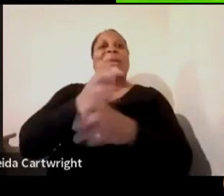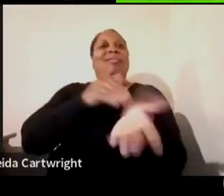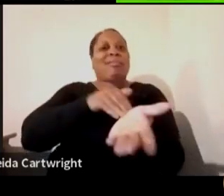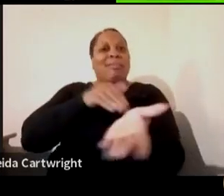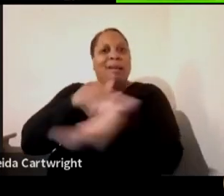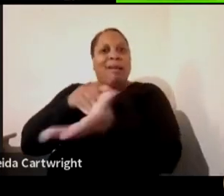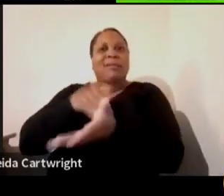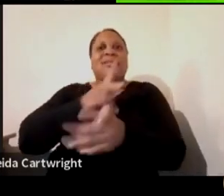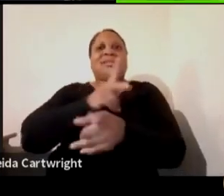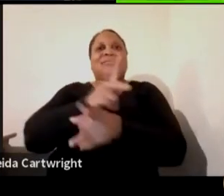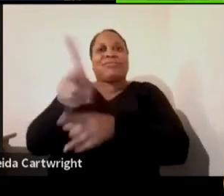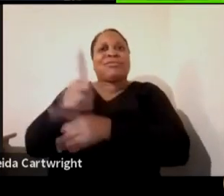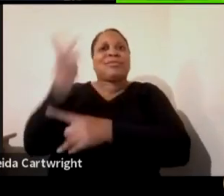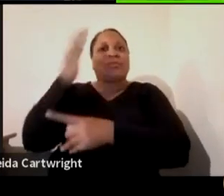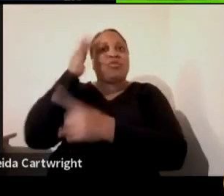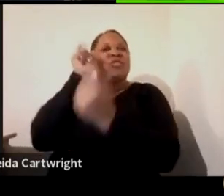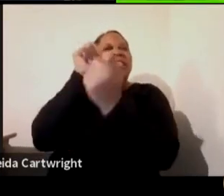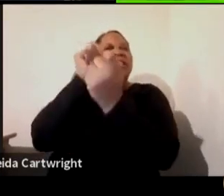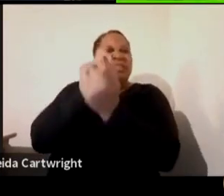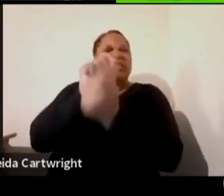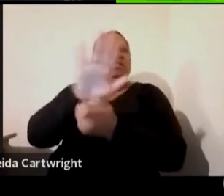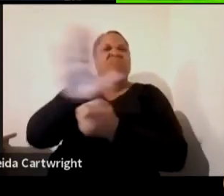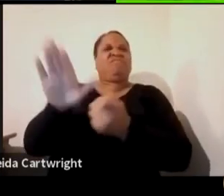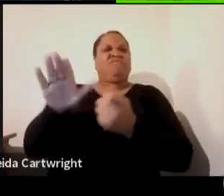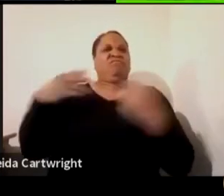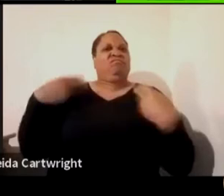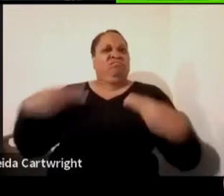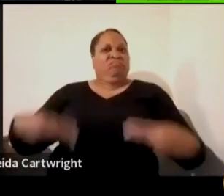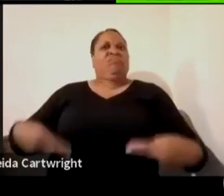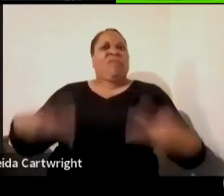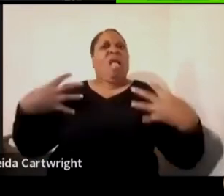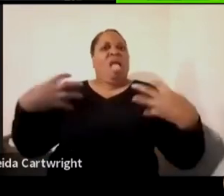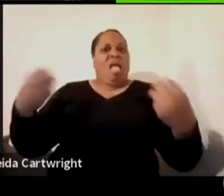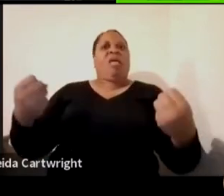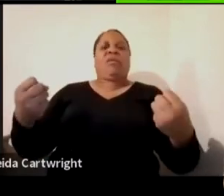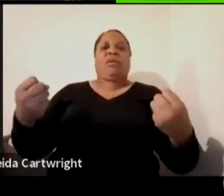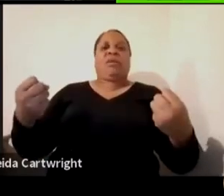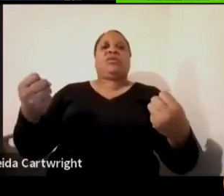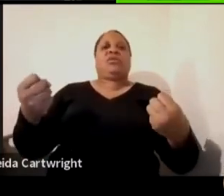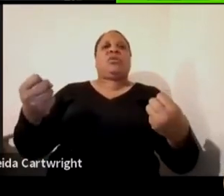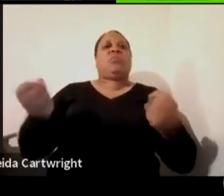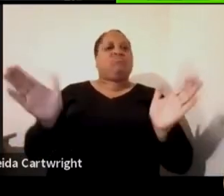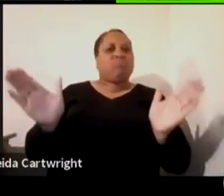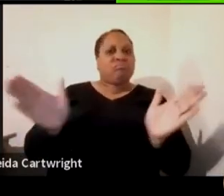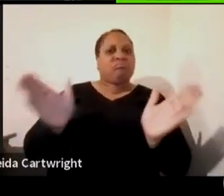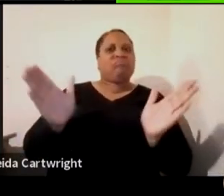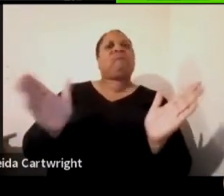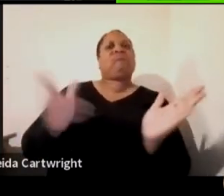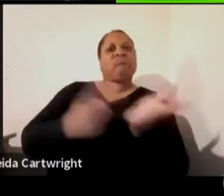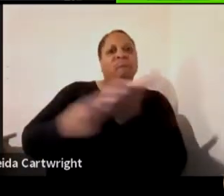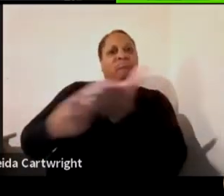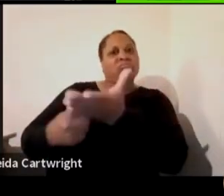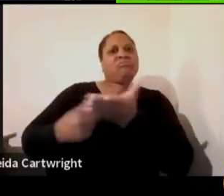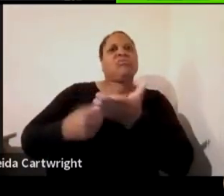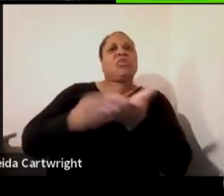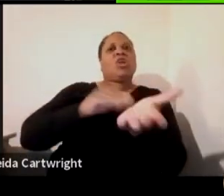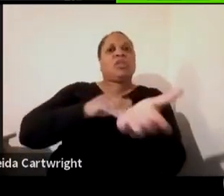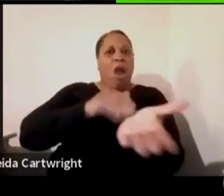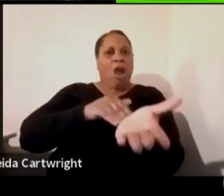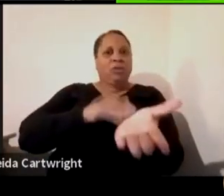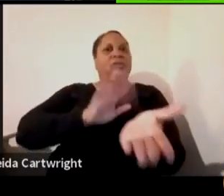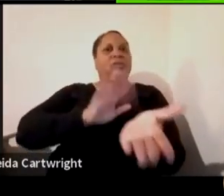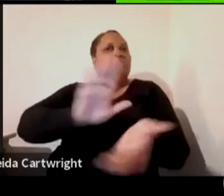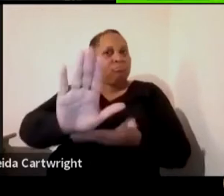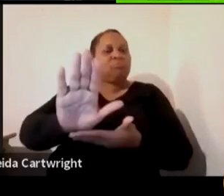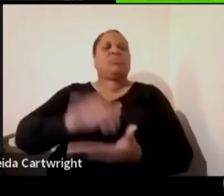your specific conditions well. And so I still urge you to talk with your doctors about this. But it